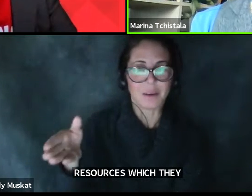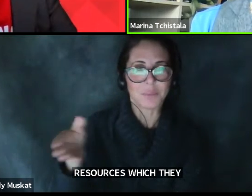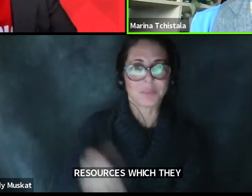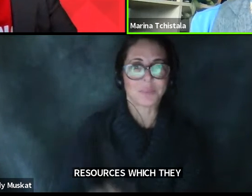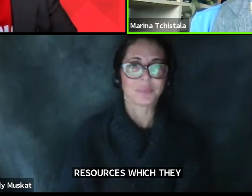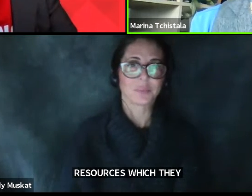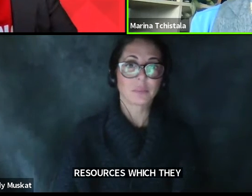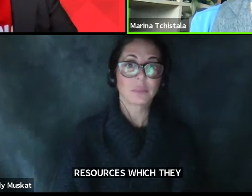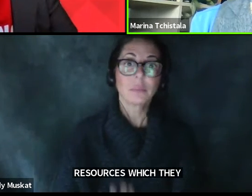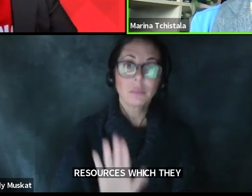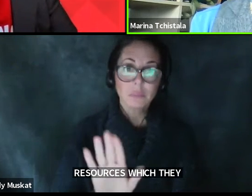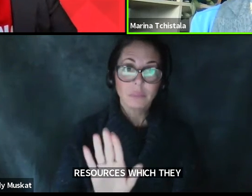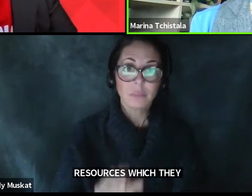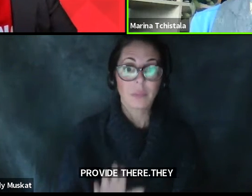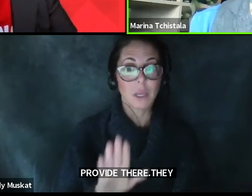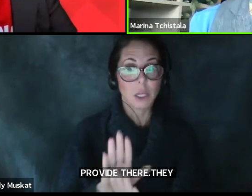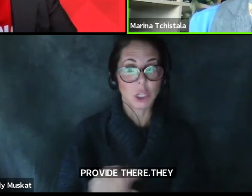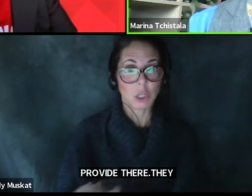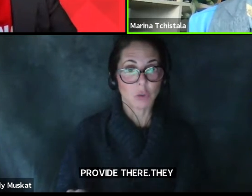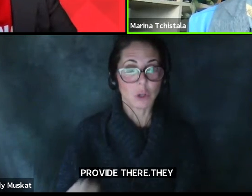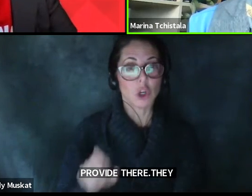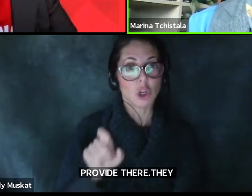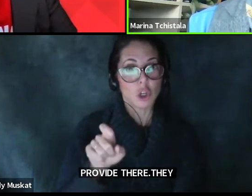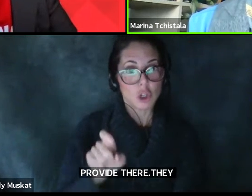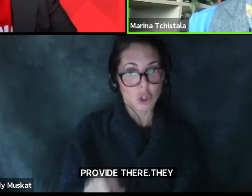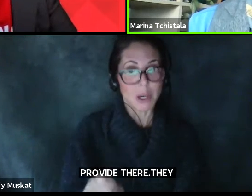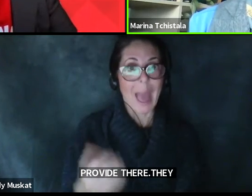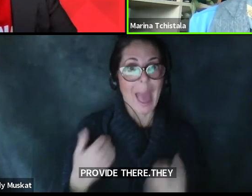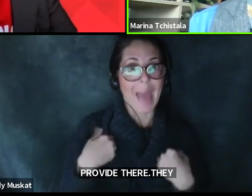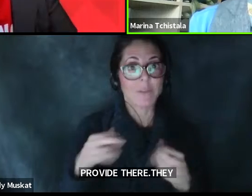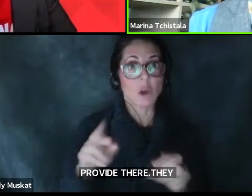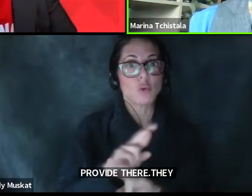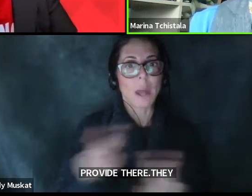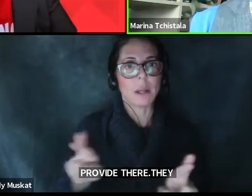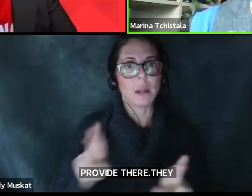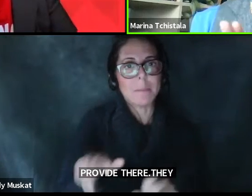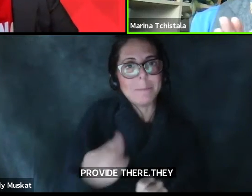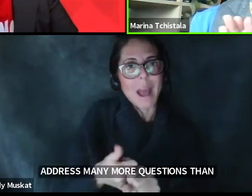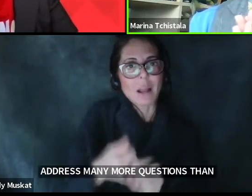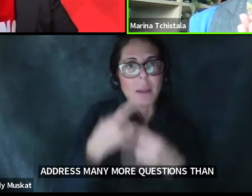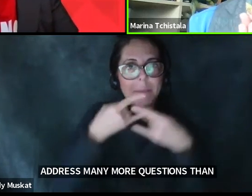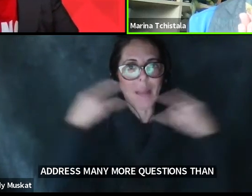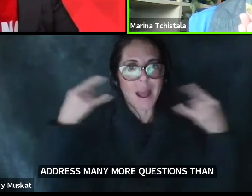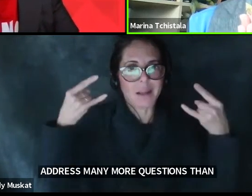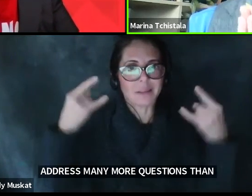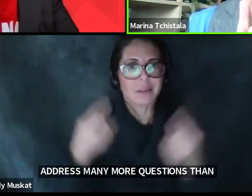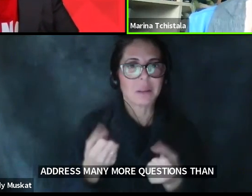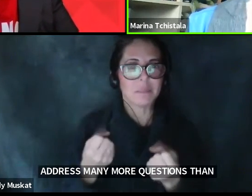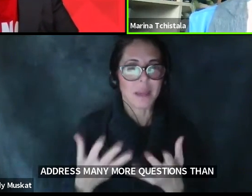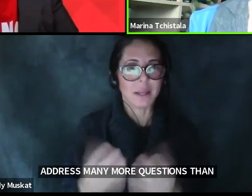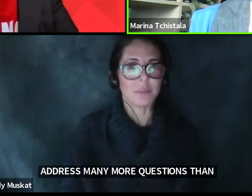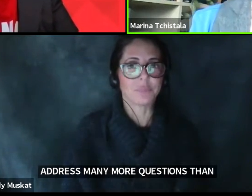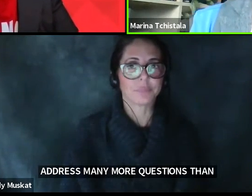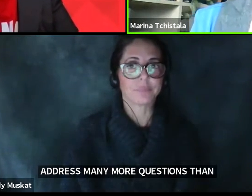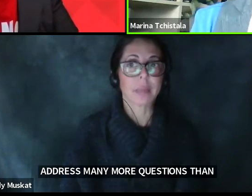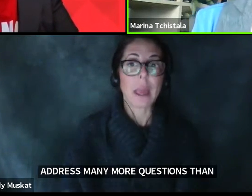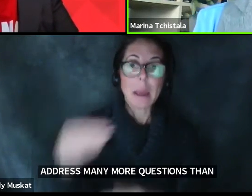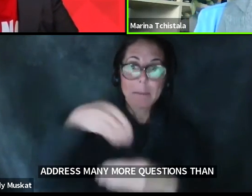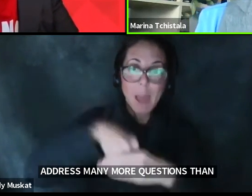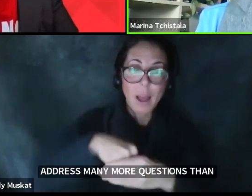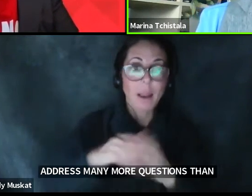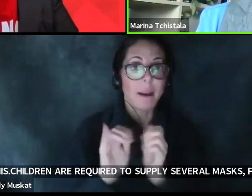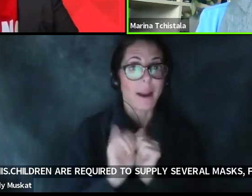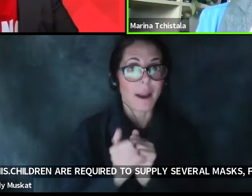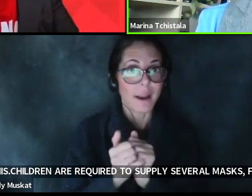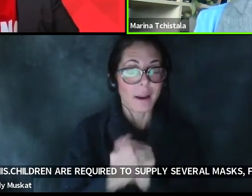because children are required to supply several masks, for example, right? So how they should pack their mask. It's specified they